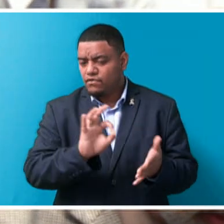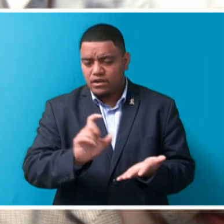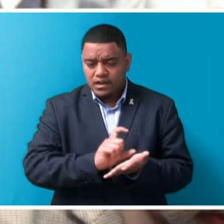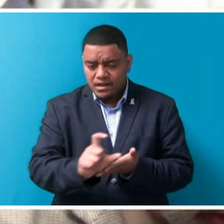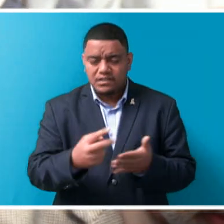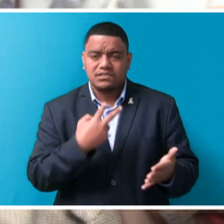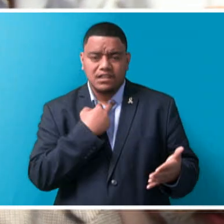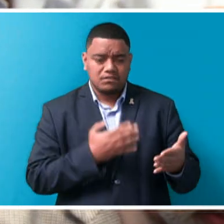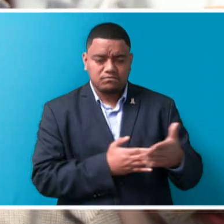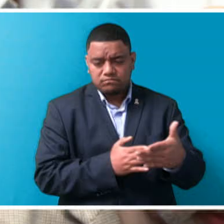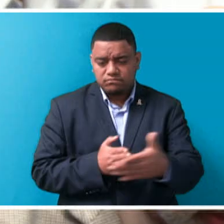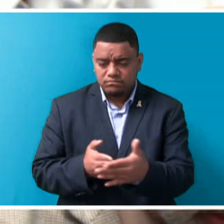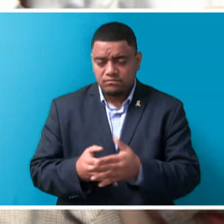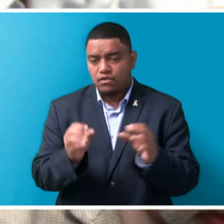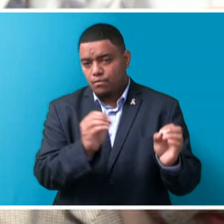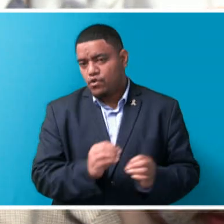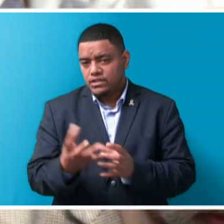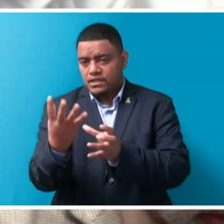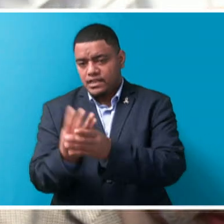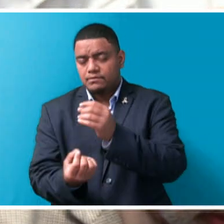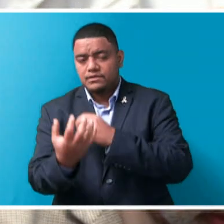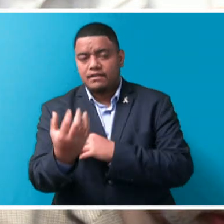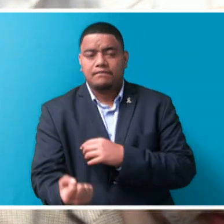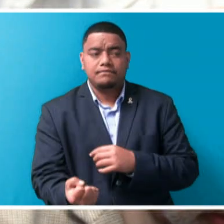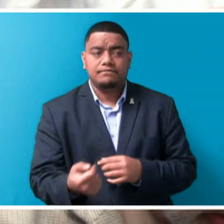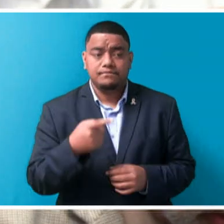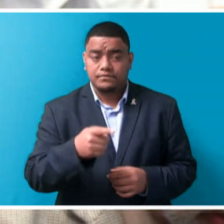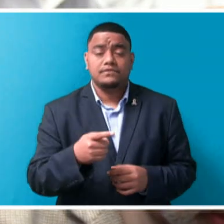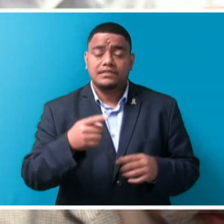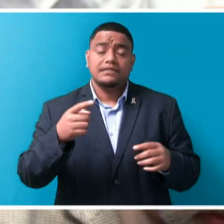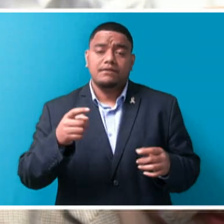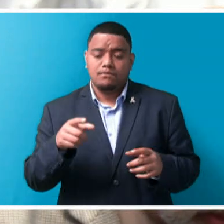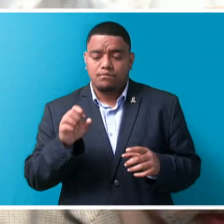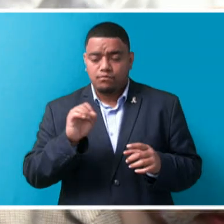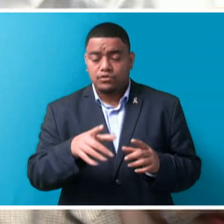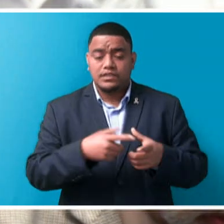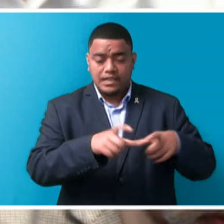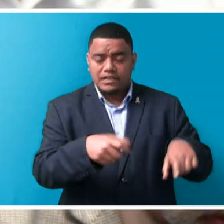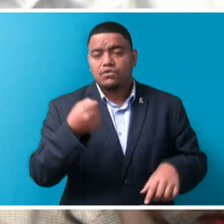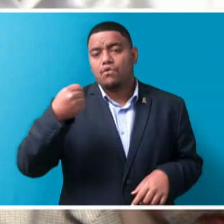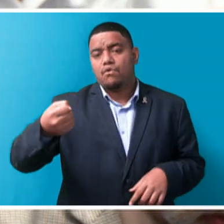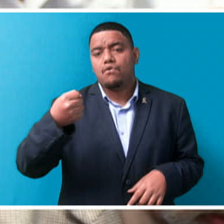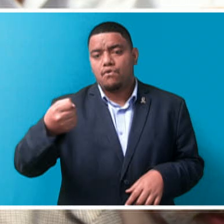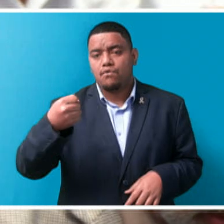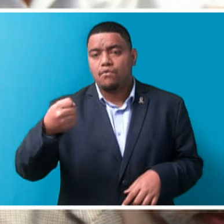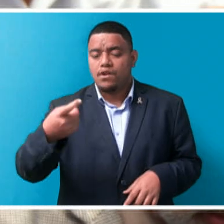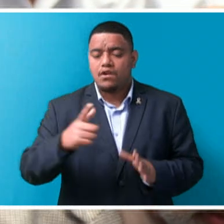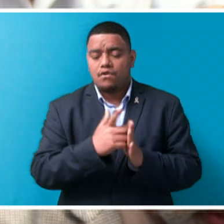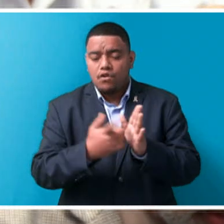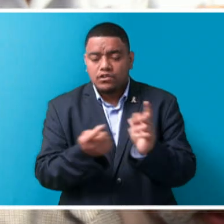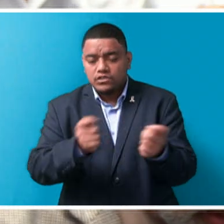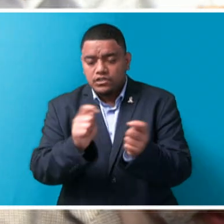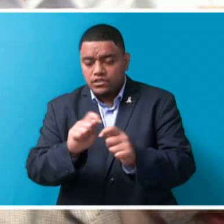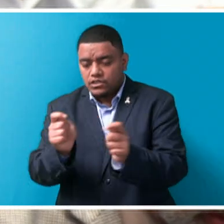procedures created operational gaps. This forced us to put adoption cases on hold while we work to amend the law and make it